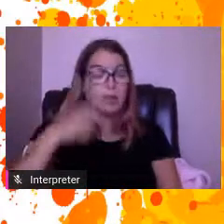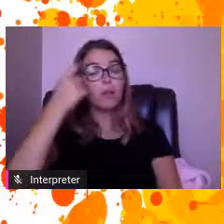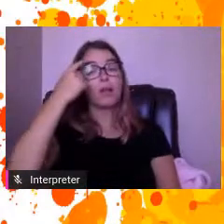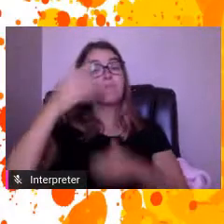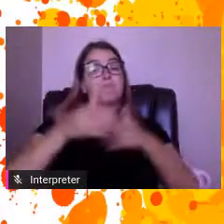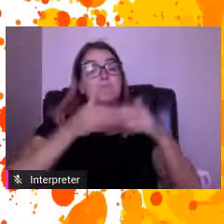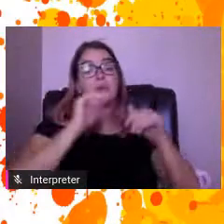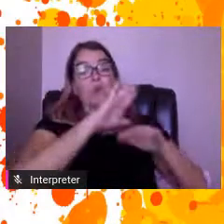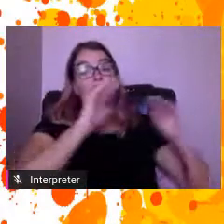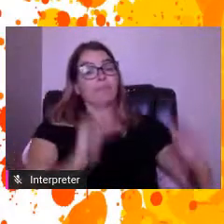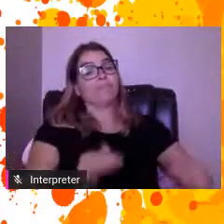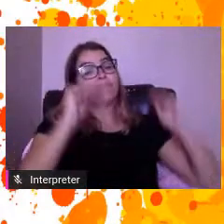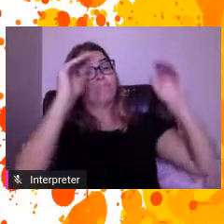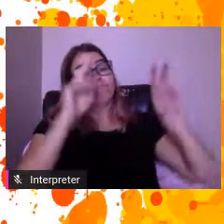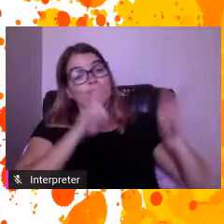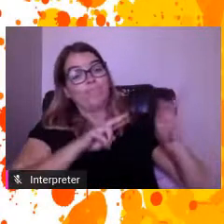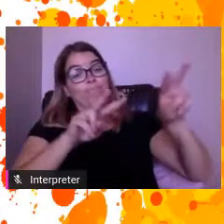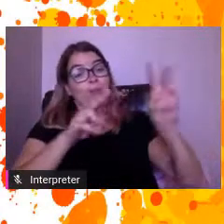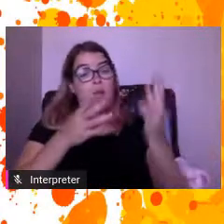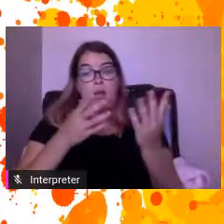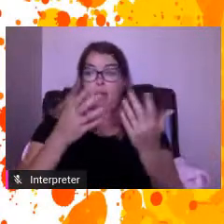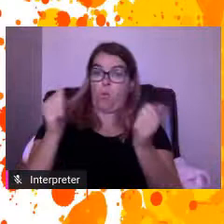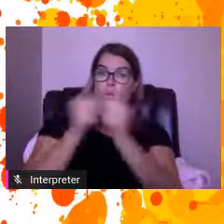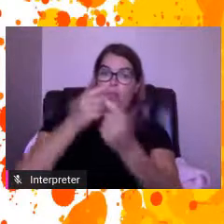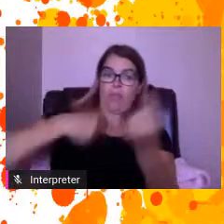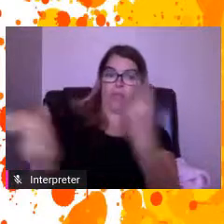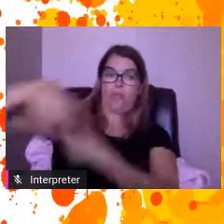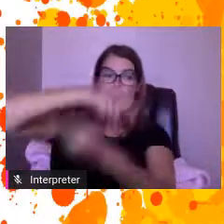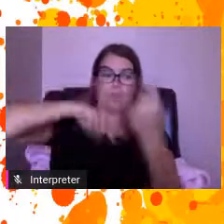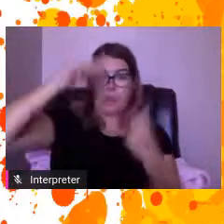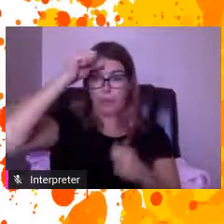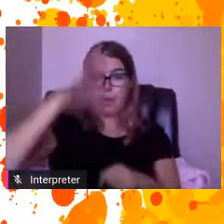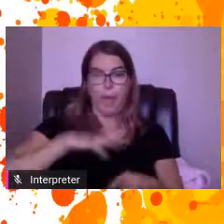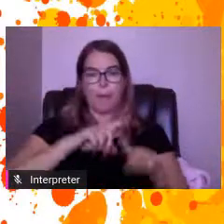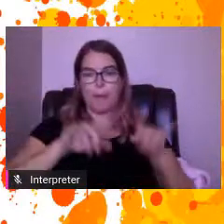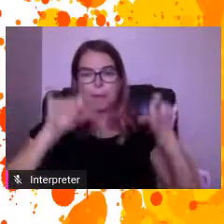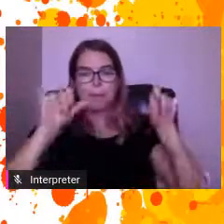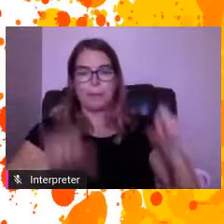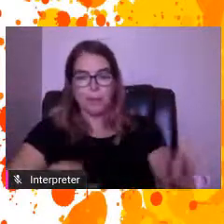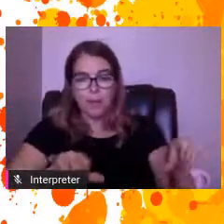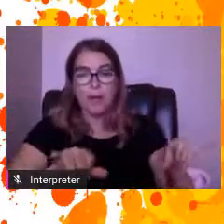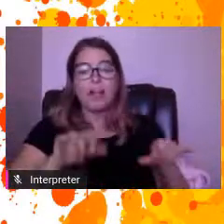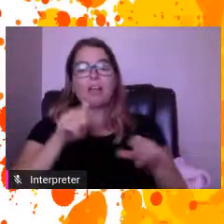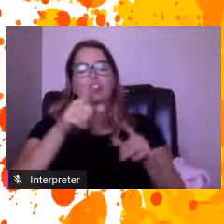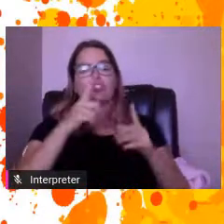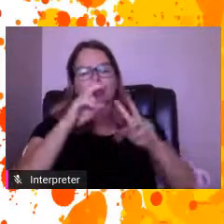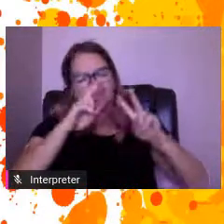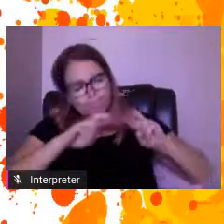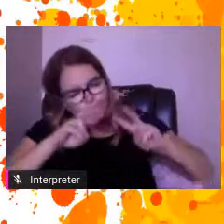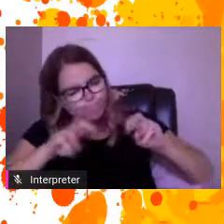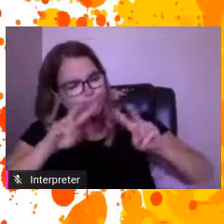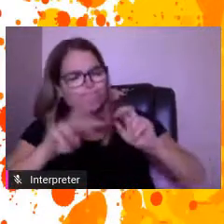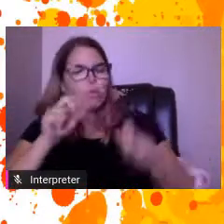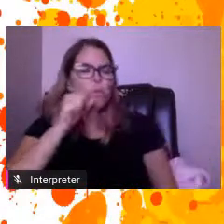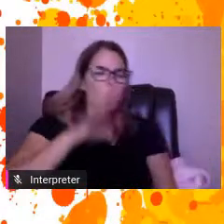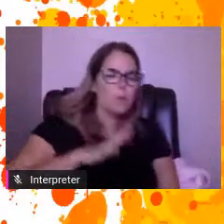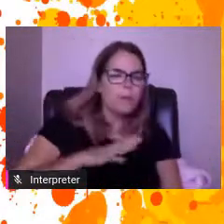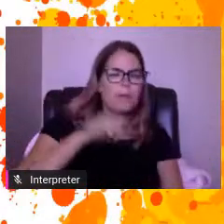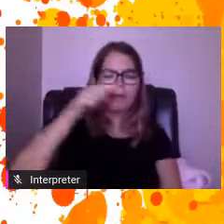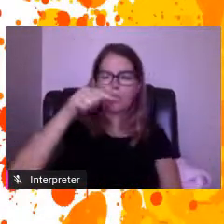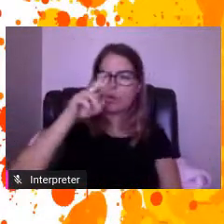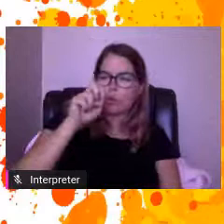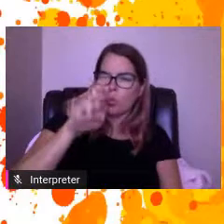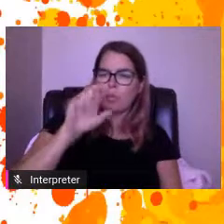elevated status among the male titans of the art world, Laurencin continued exploring womanhood and queer sexuality in work throughout her